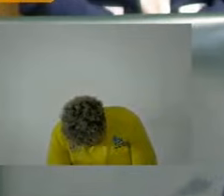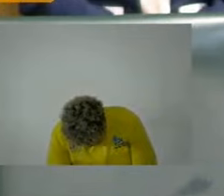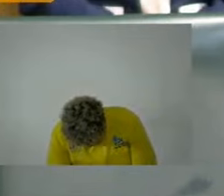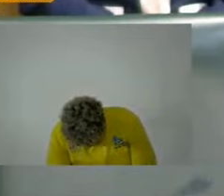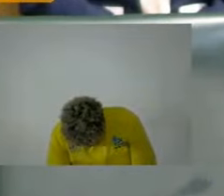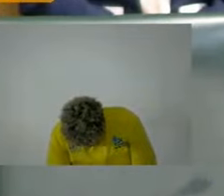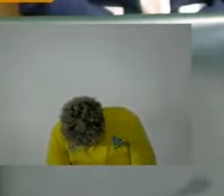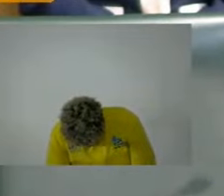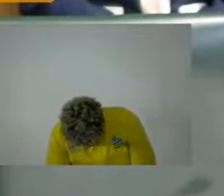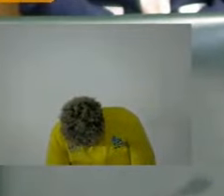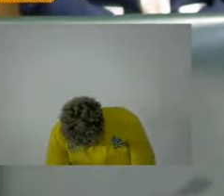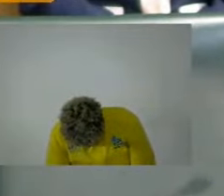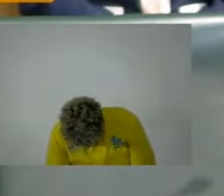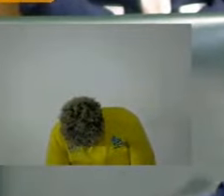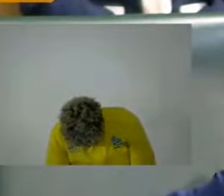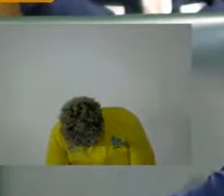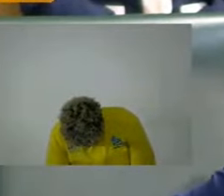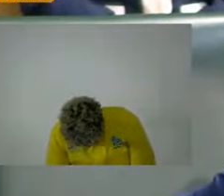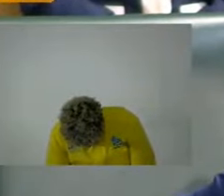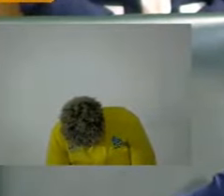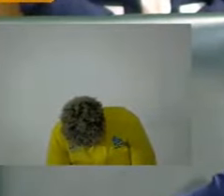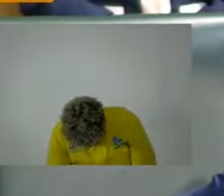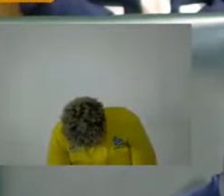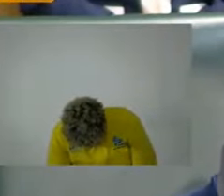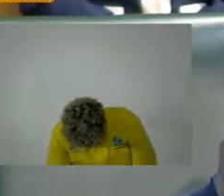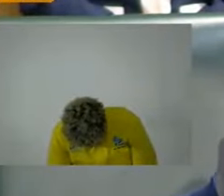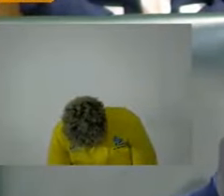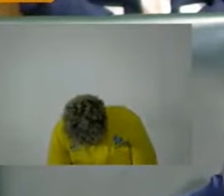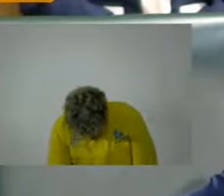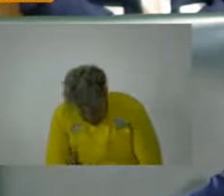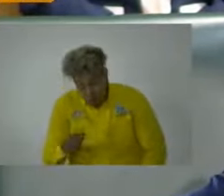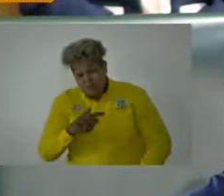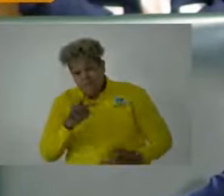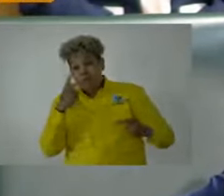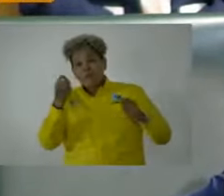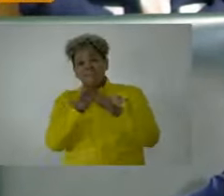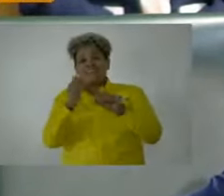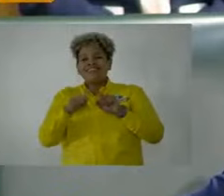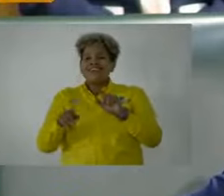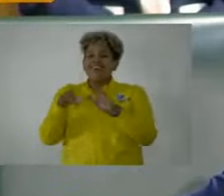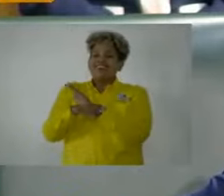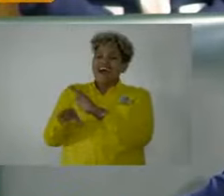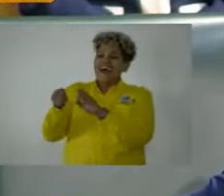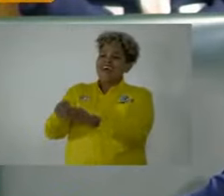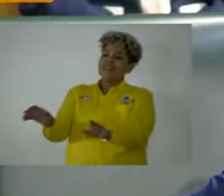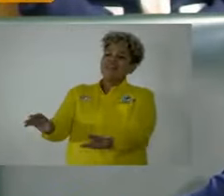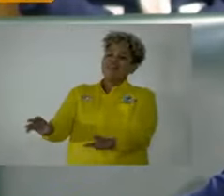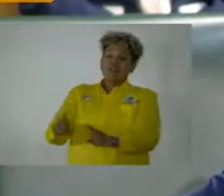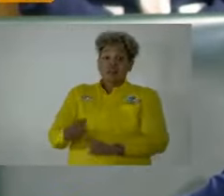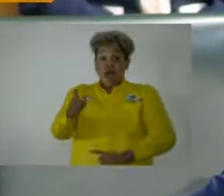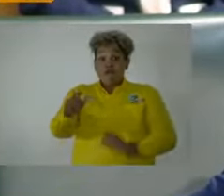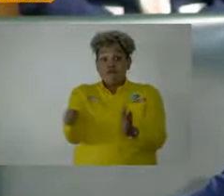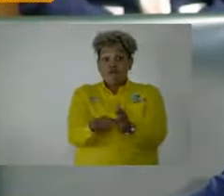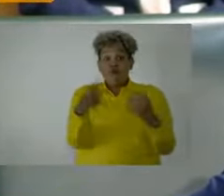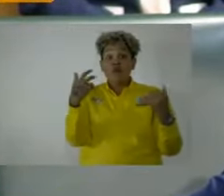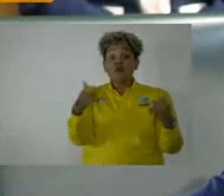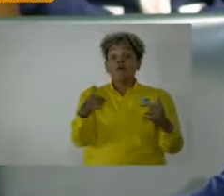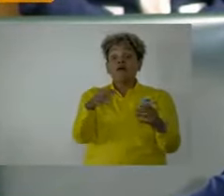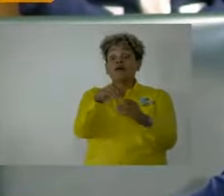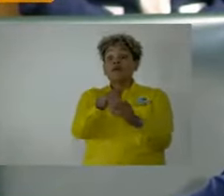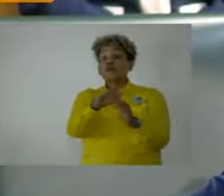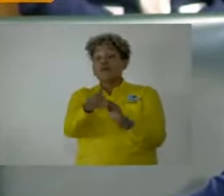And everyone must understand that they have a role to play in making a Jamaica that is a nice place to